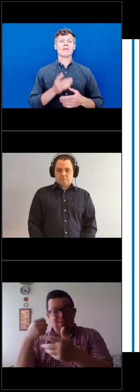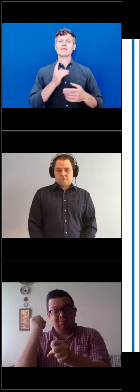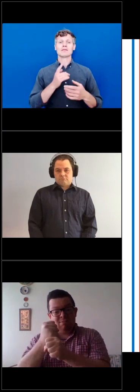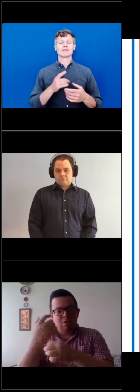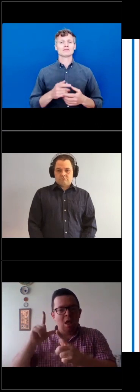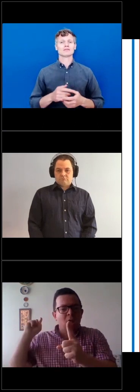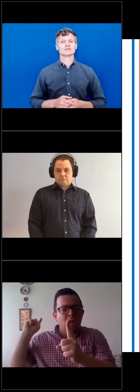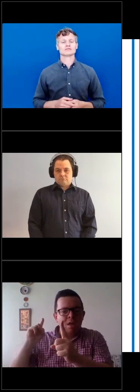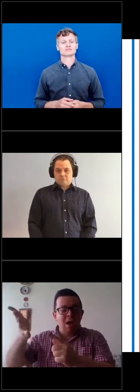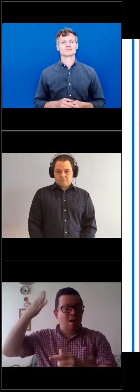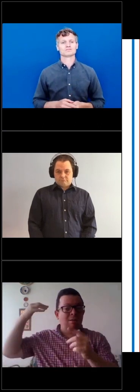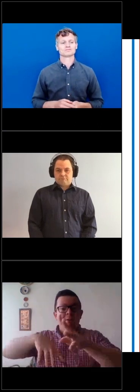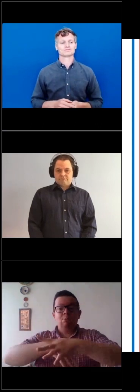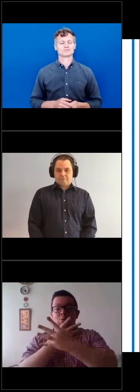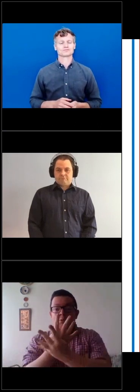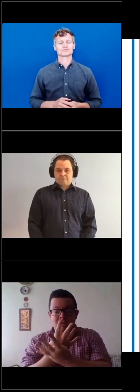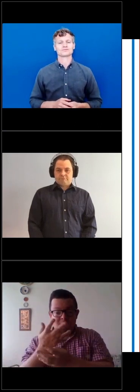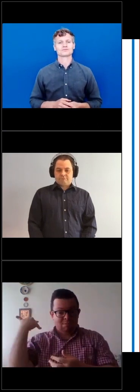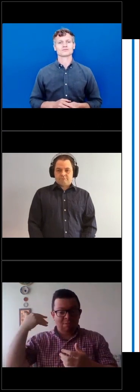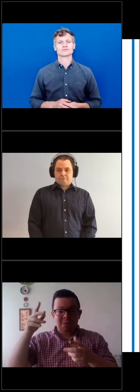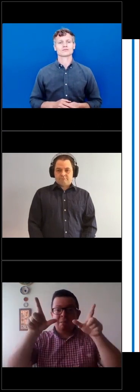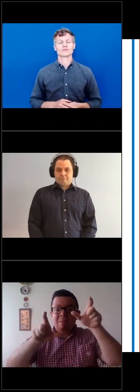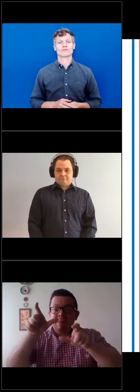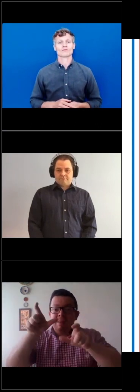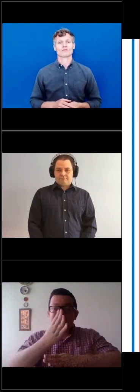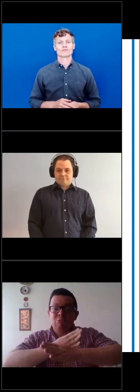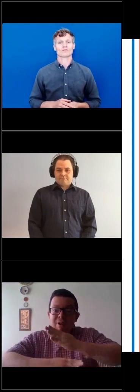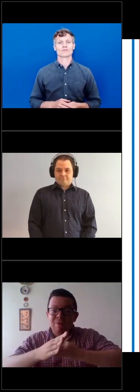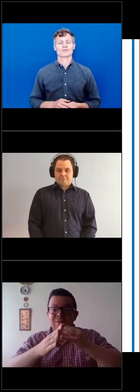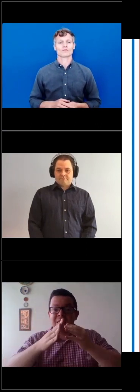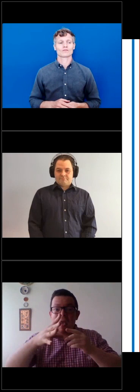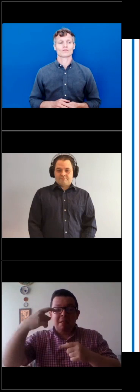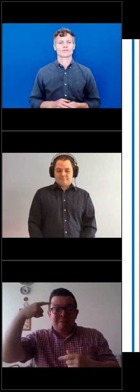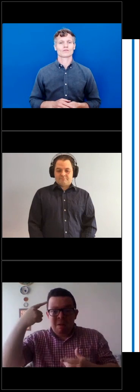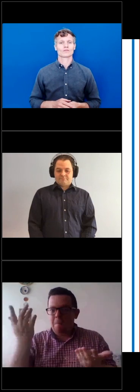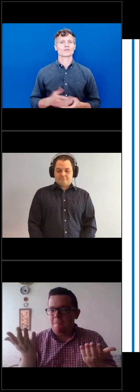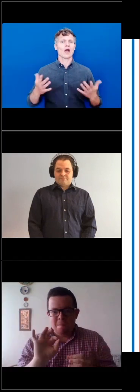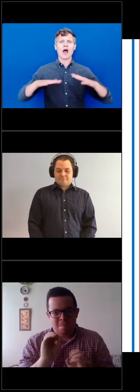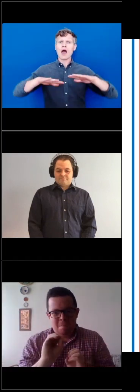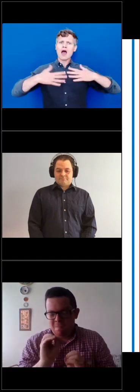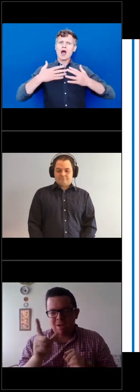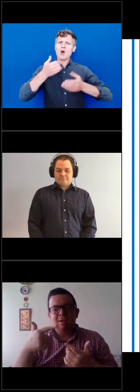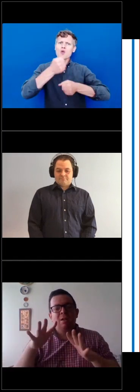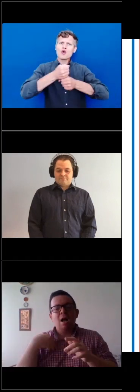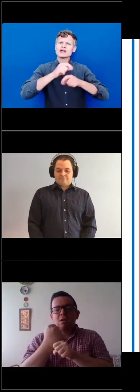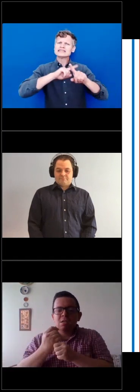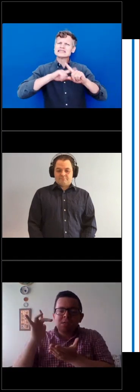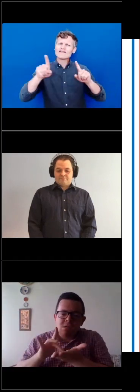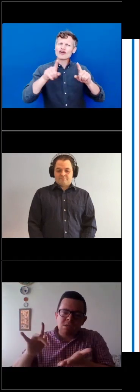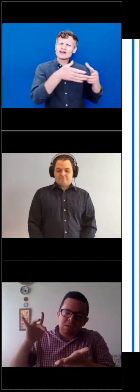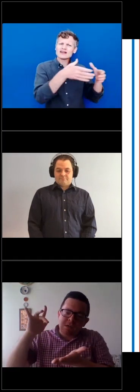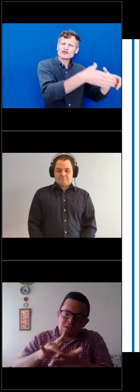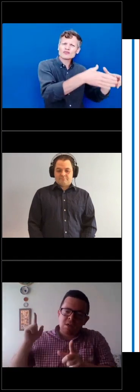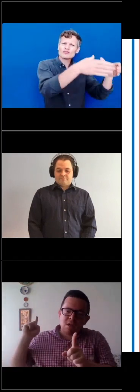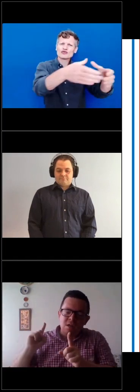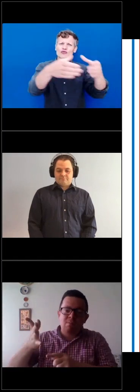But in order to work with these cluster sections, we need to get to know